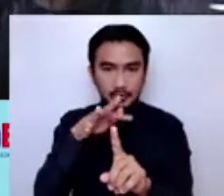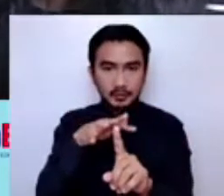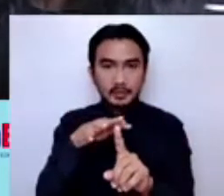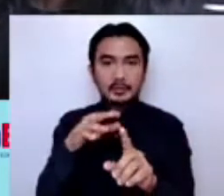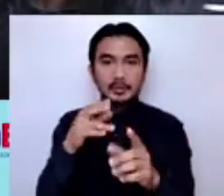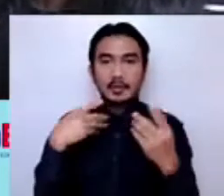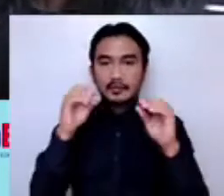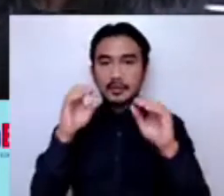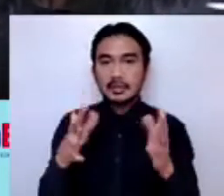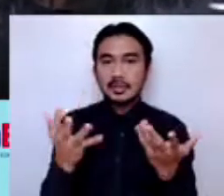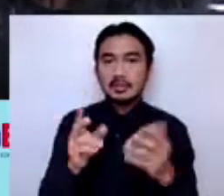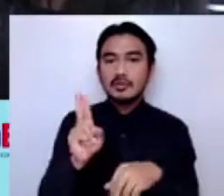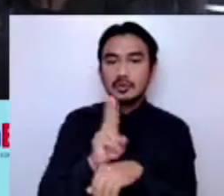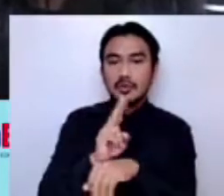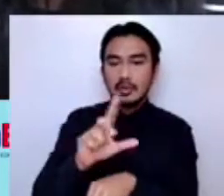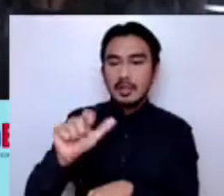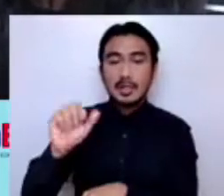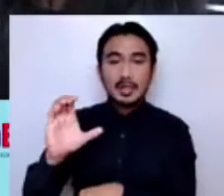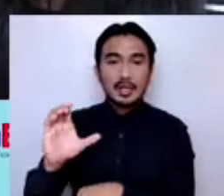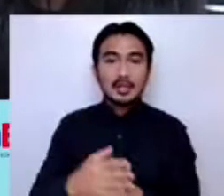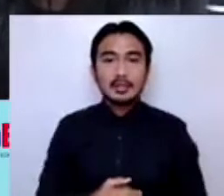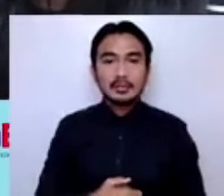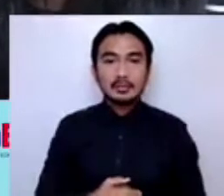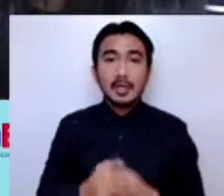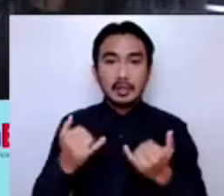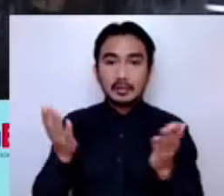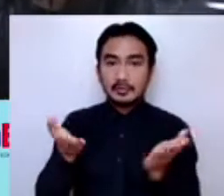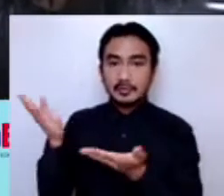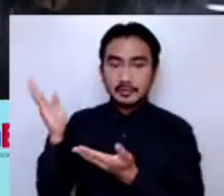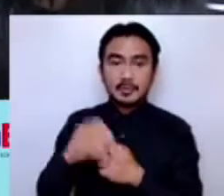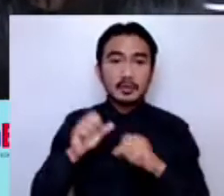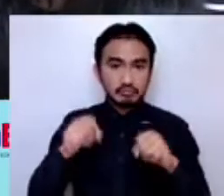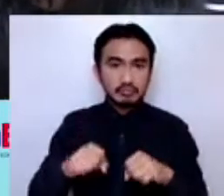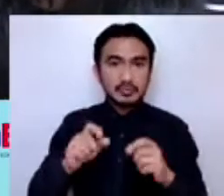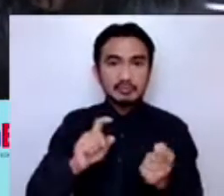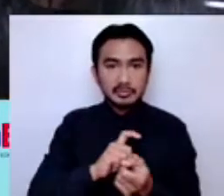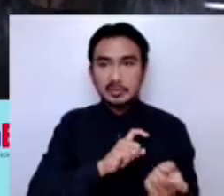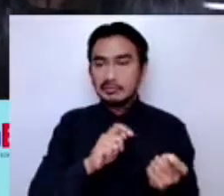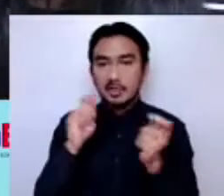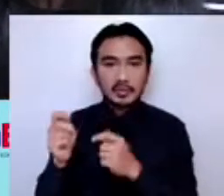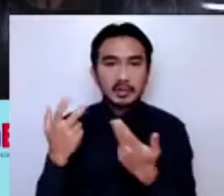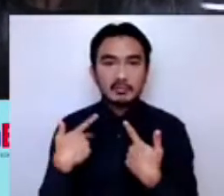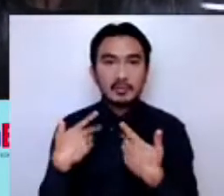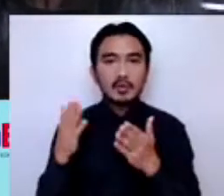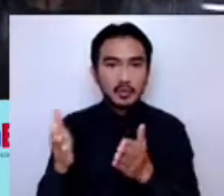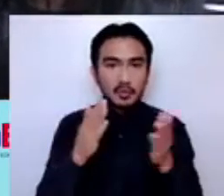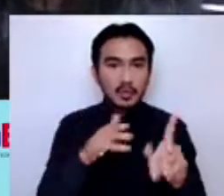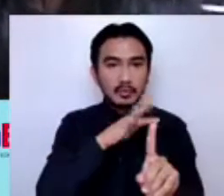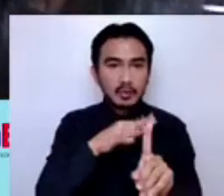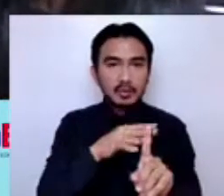LAC. Can I shift between modes of observation? No, you only use one mode